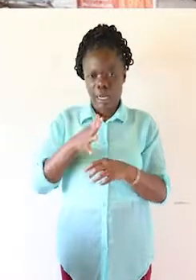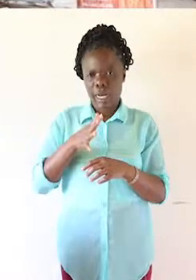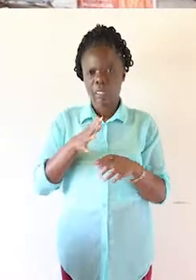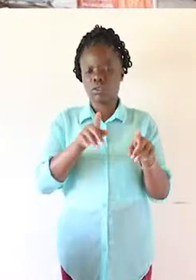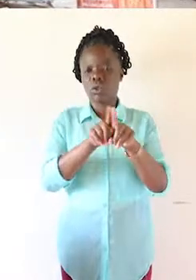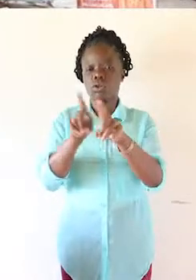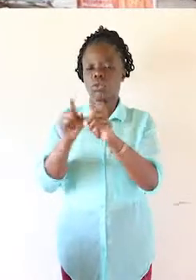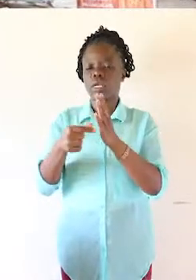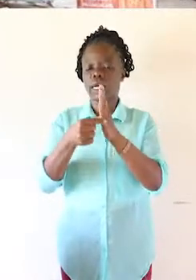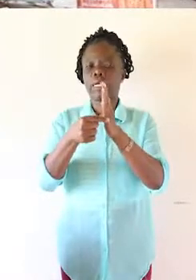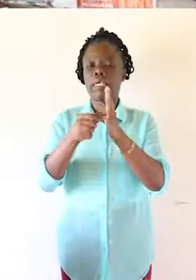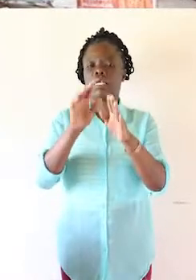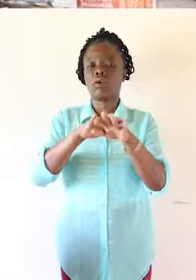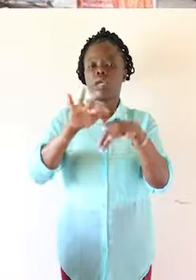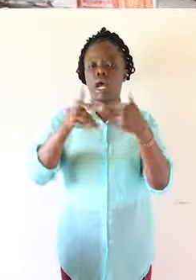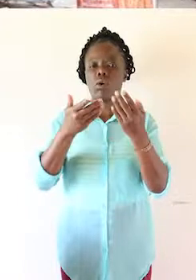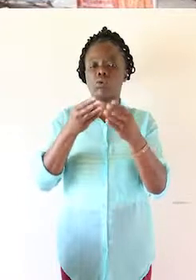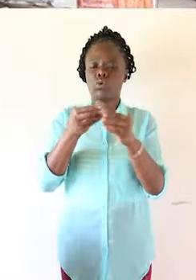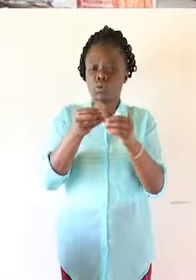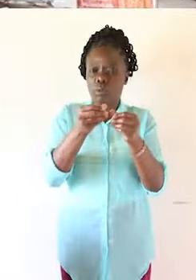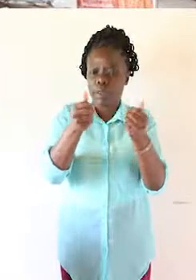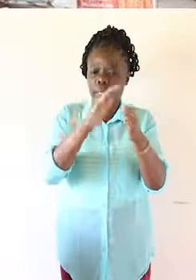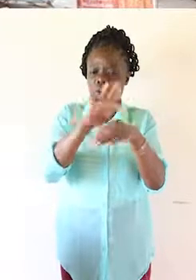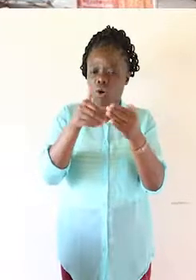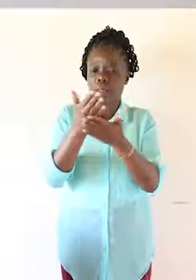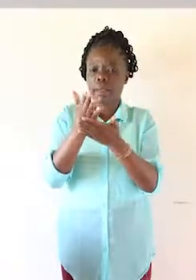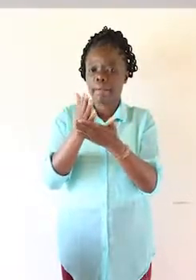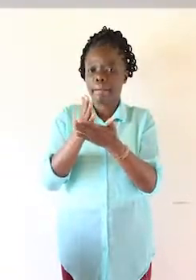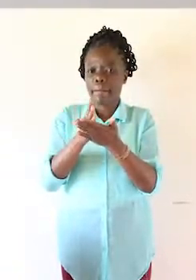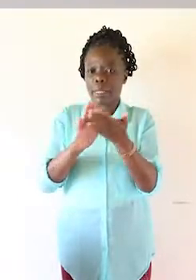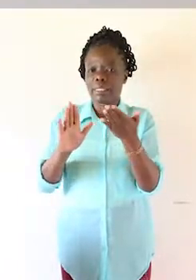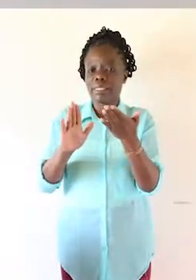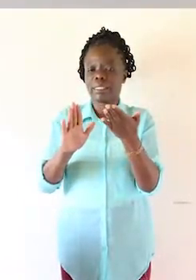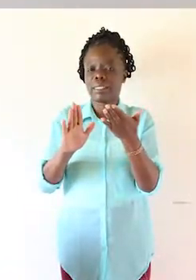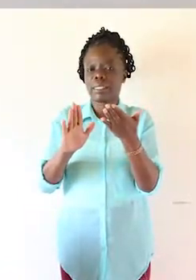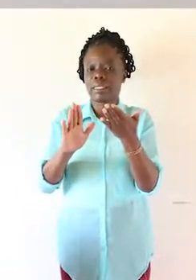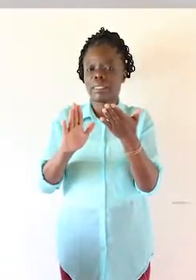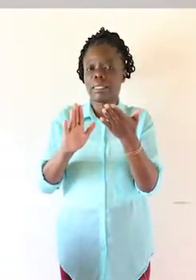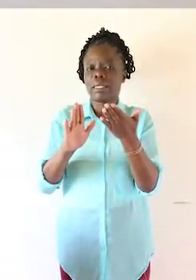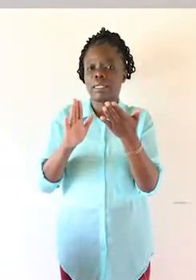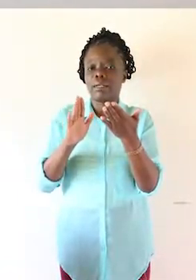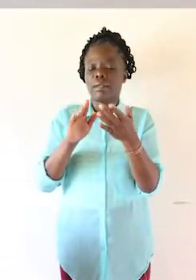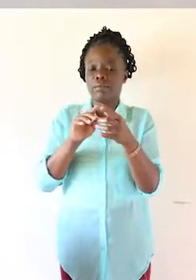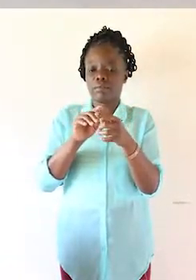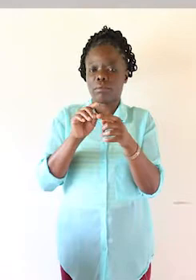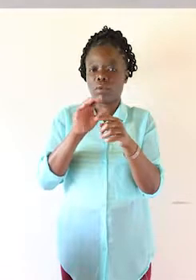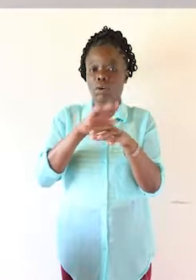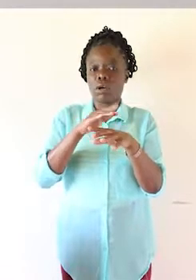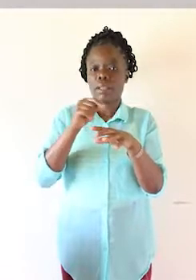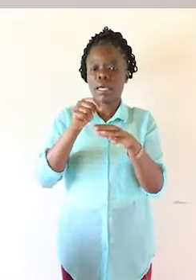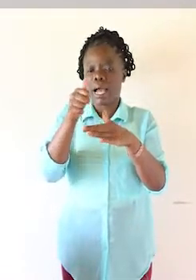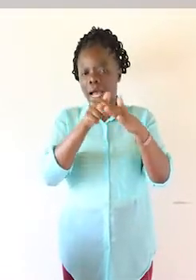The learner is also guided on how to smoothen all the parts before fastening the shaped